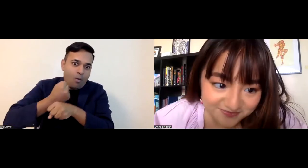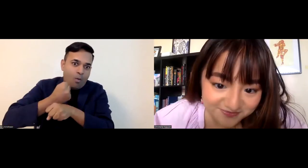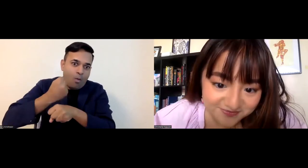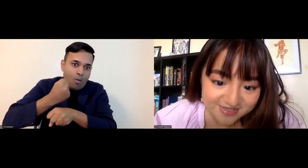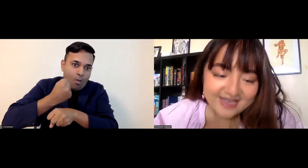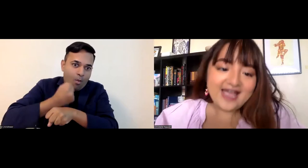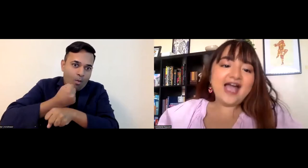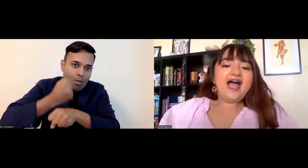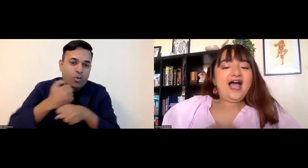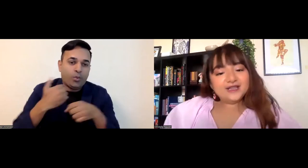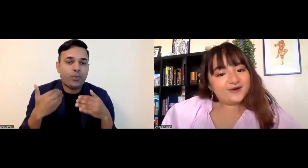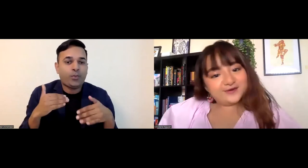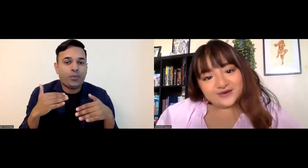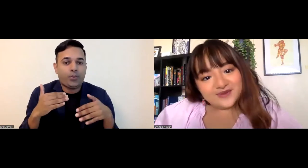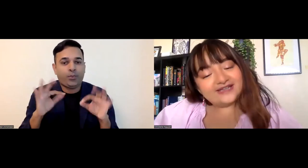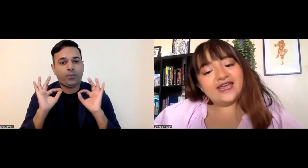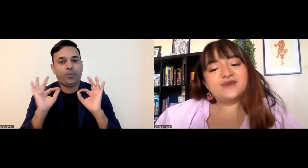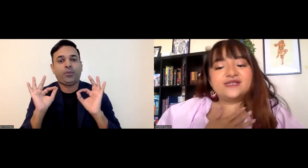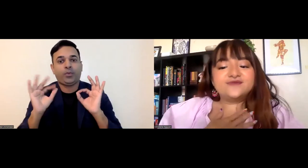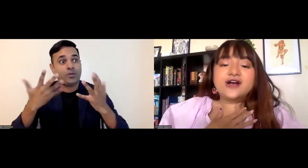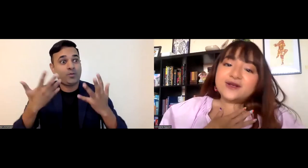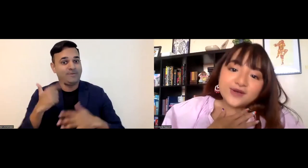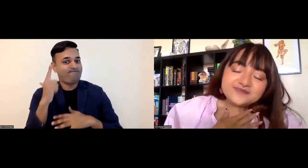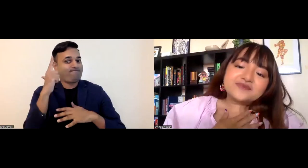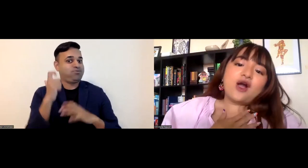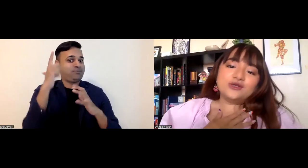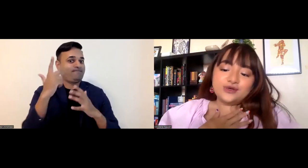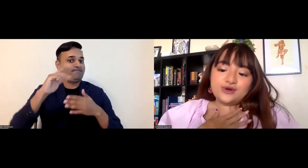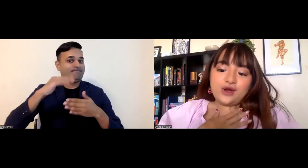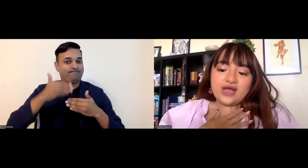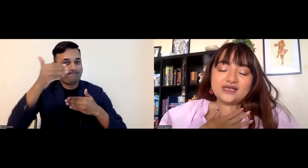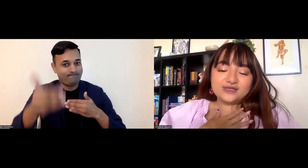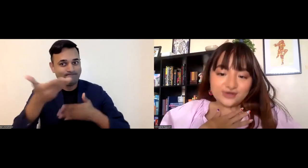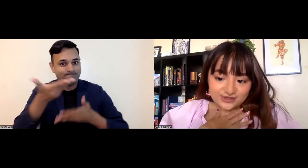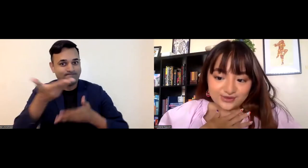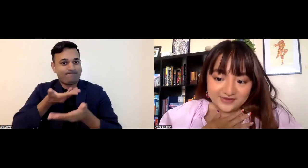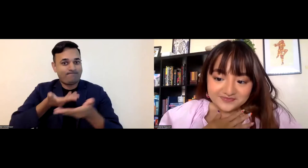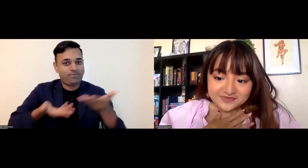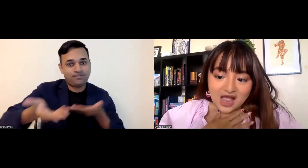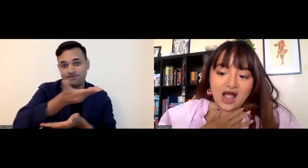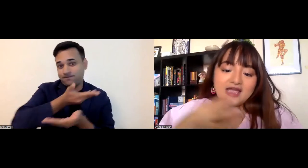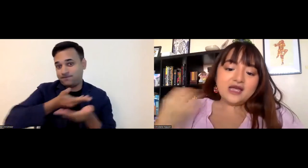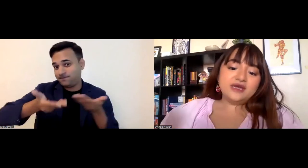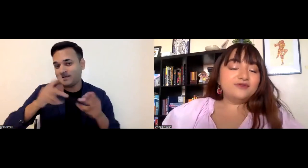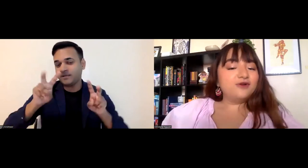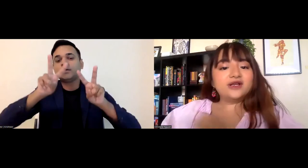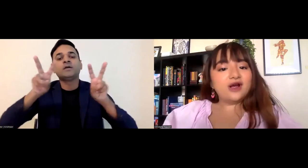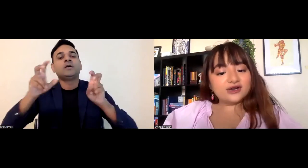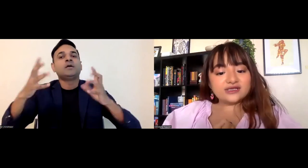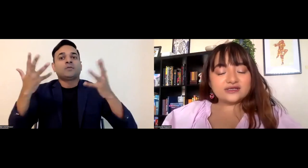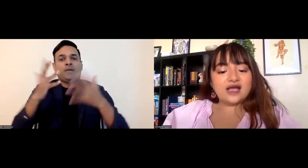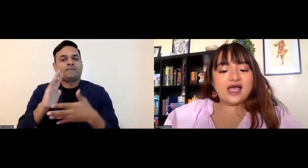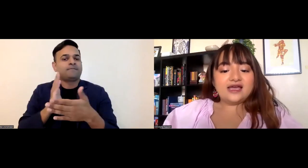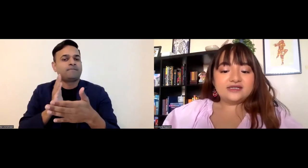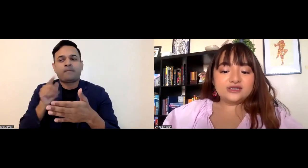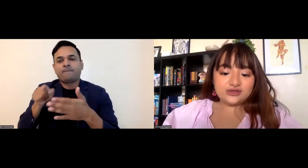education. Hello, everyone. My name is Phileng Nguyen, also known as Crystal Nguyen. I am a performing